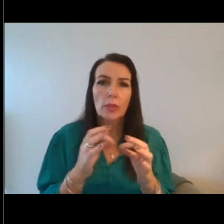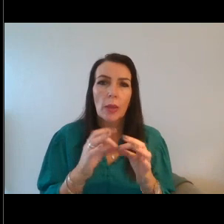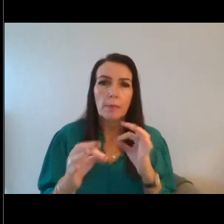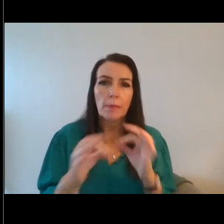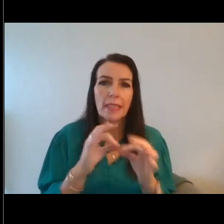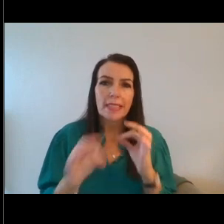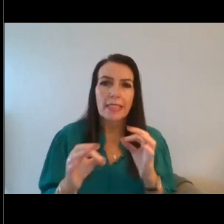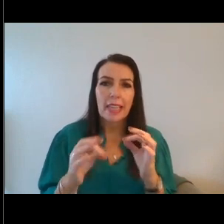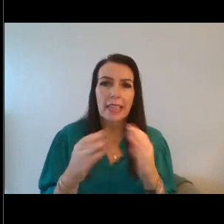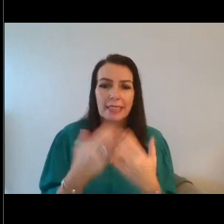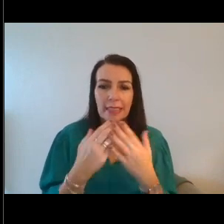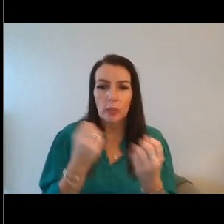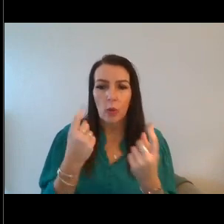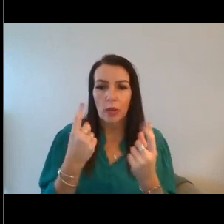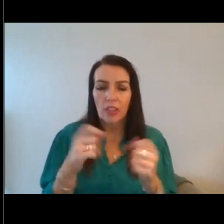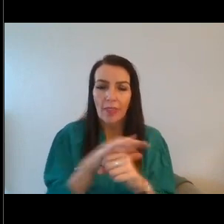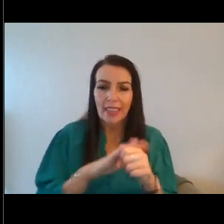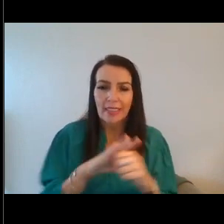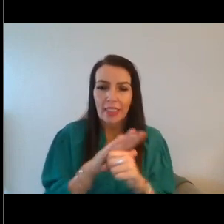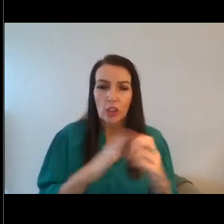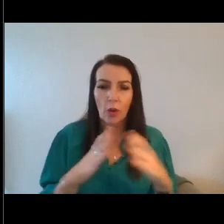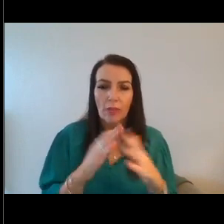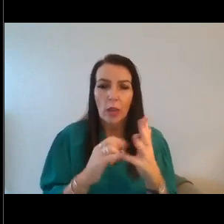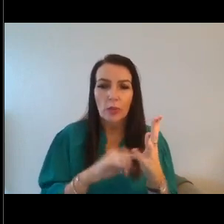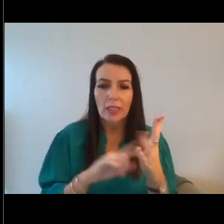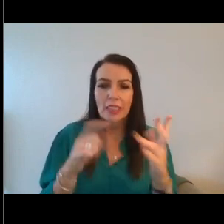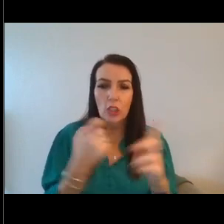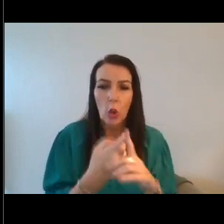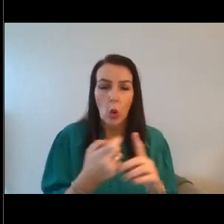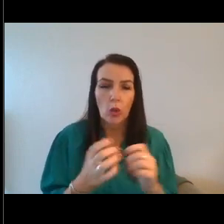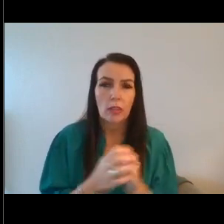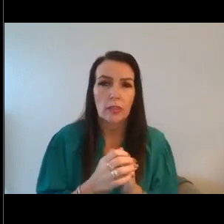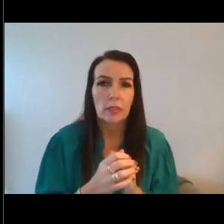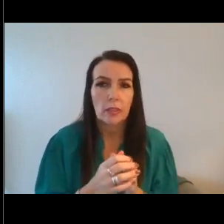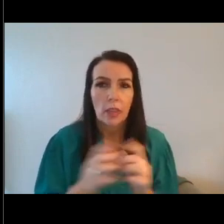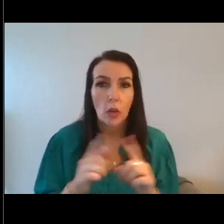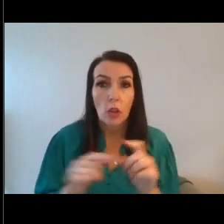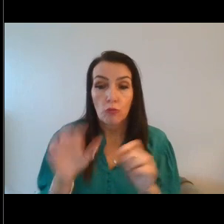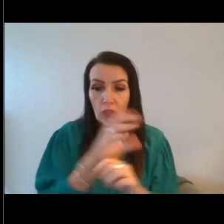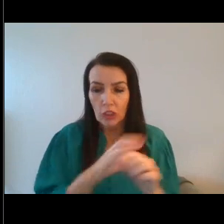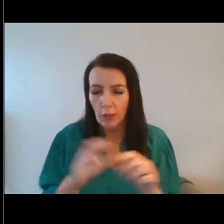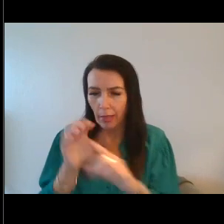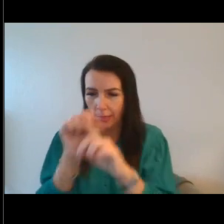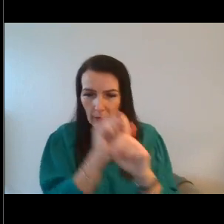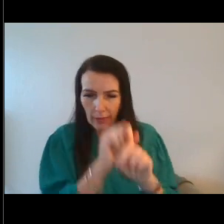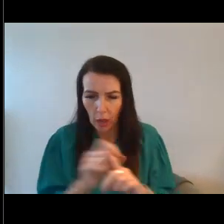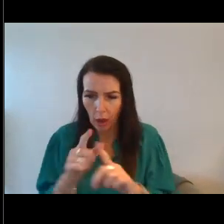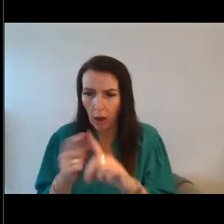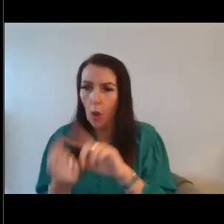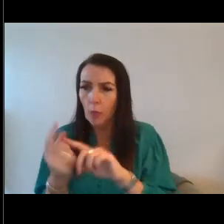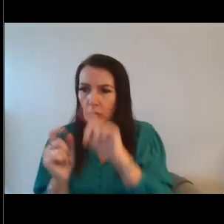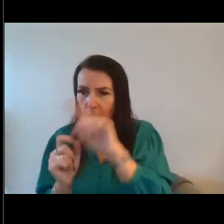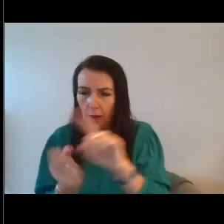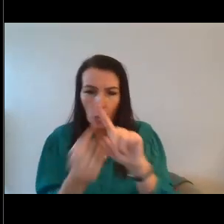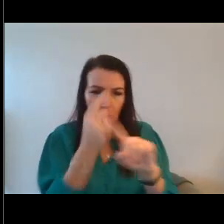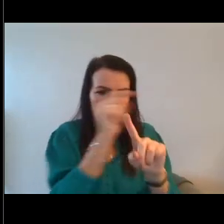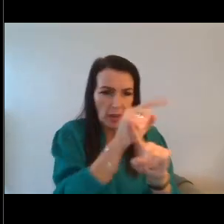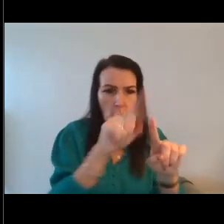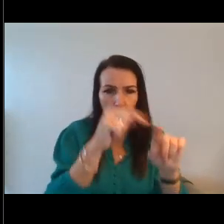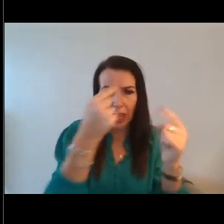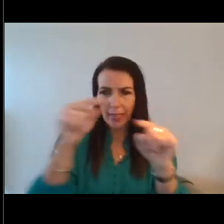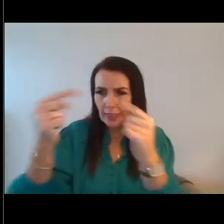understand the current conditions of the housing stock. It also enables regional benchmarking to identify unique opportunities or unique challenges for